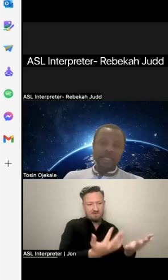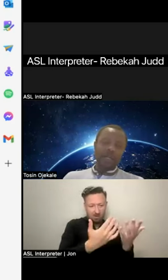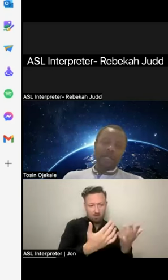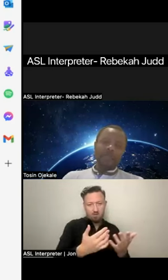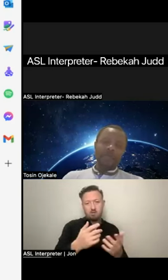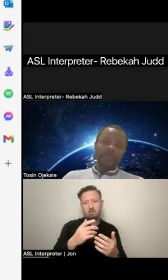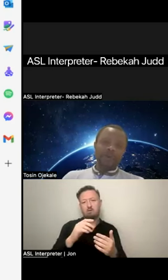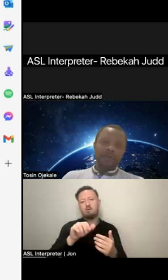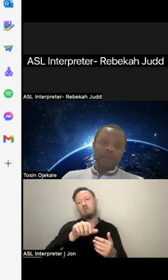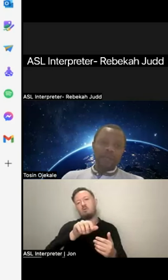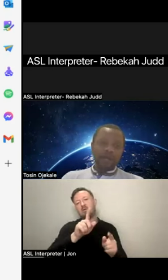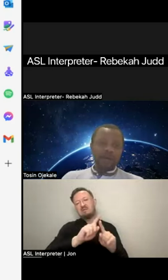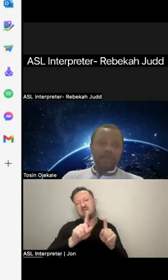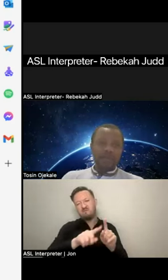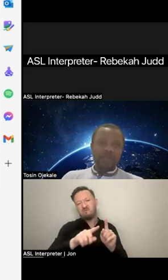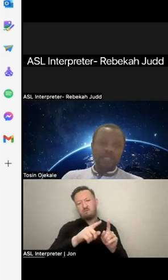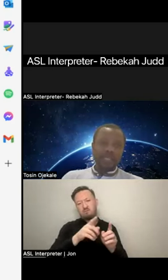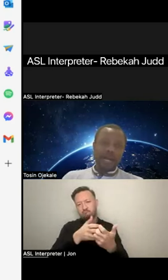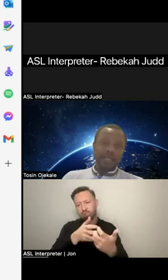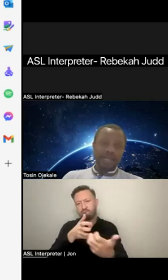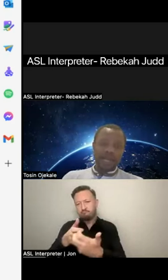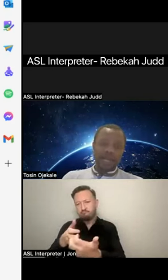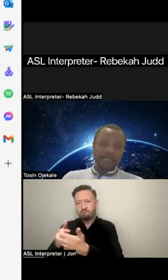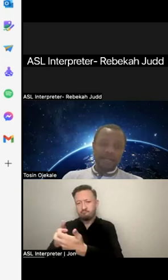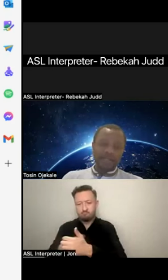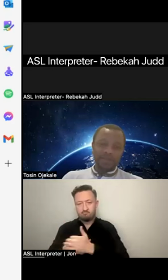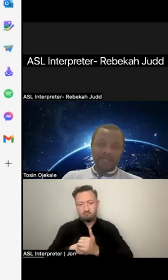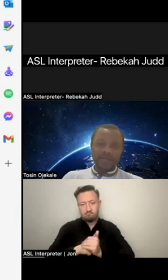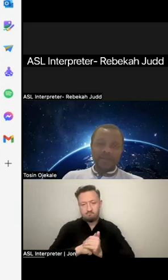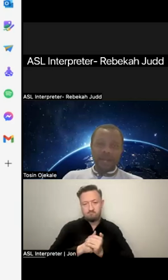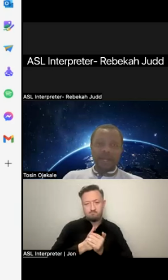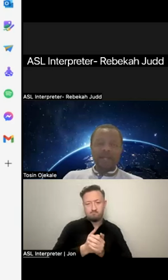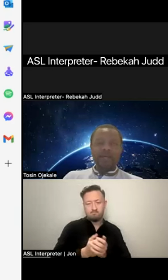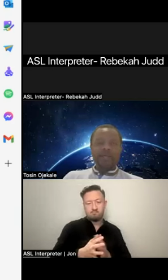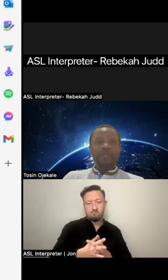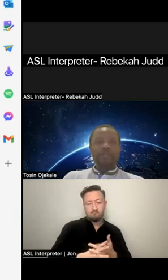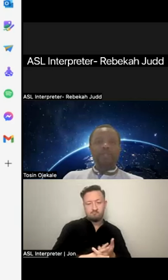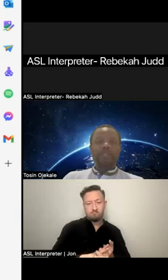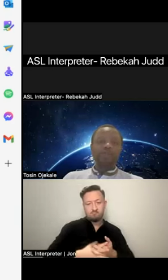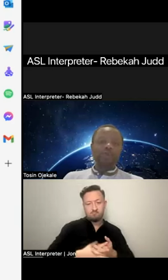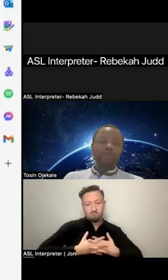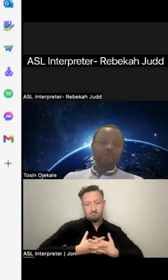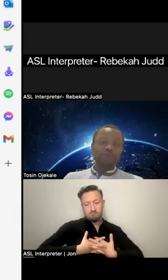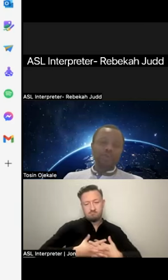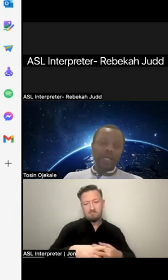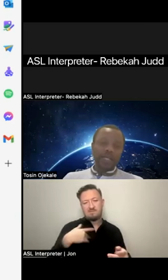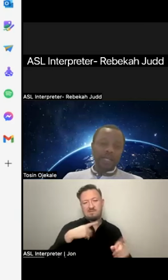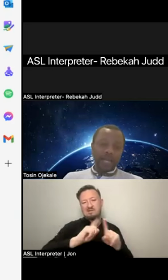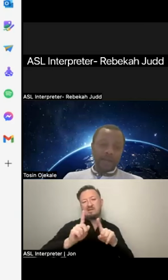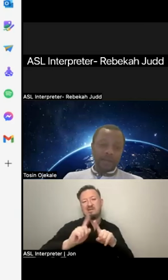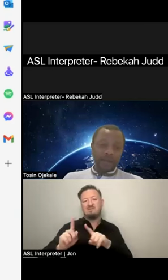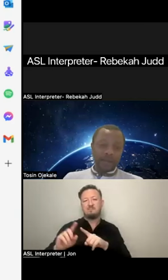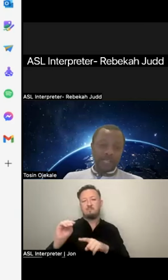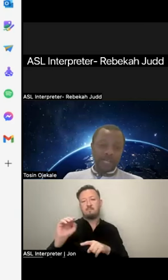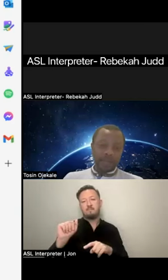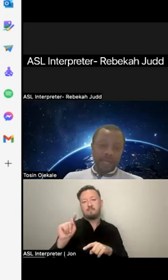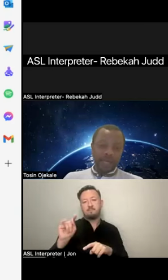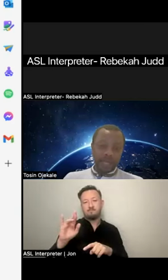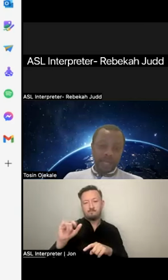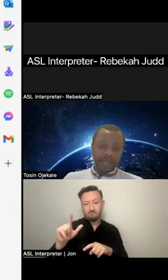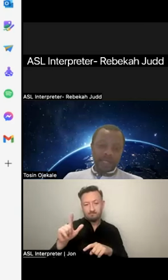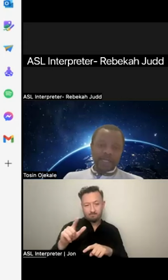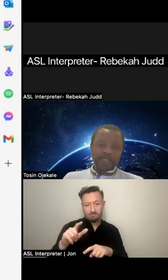slide, because some of them also contain hazardous material. So you need to know, so usually like what you see a